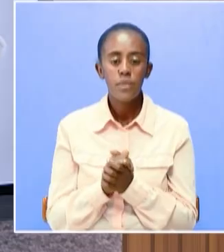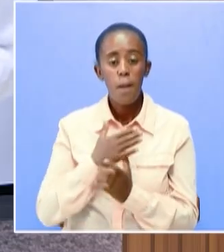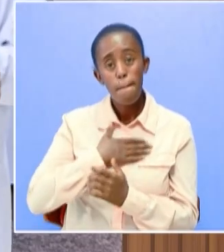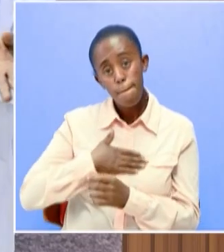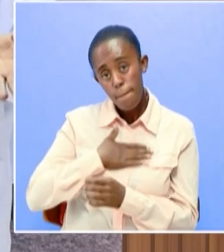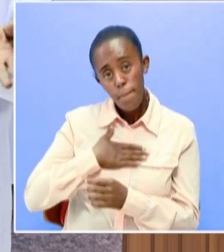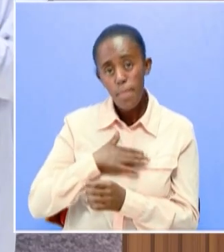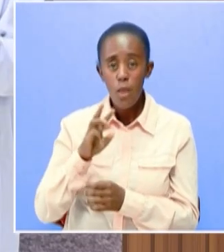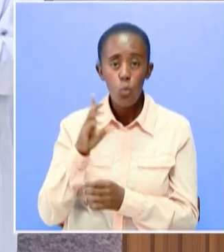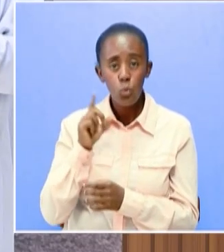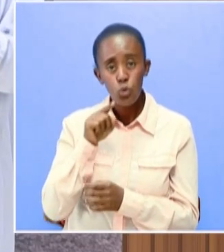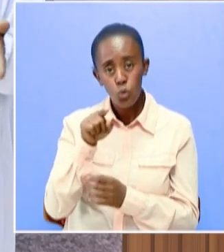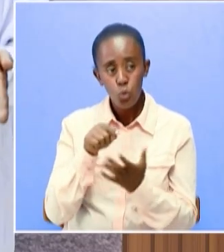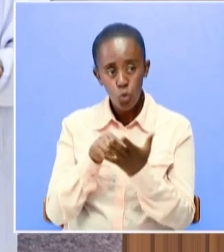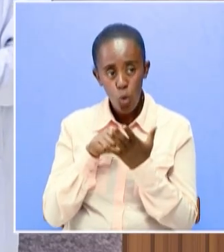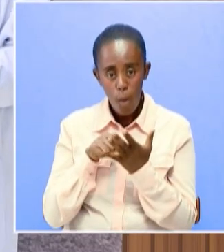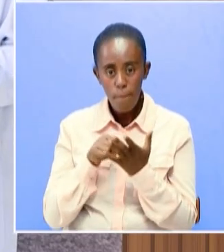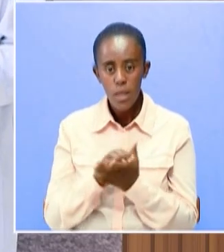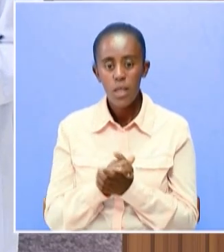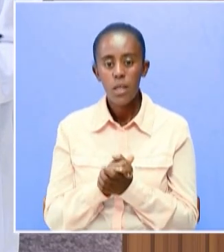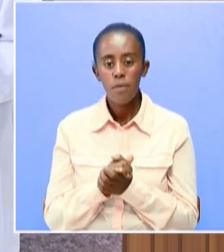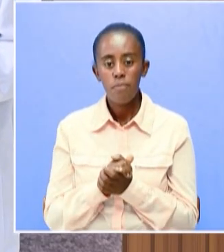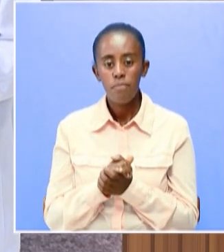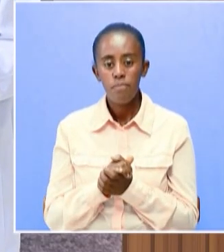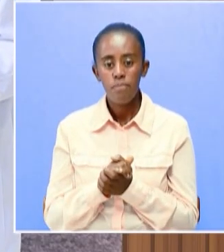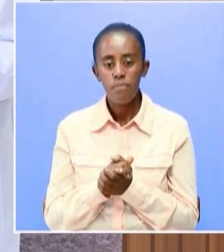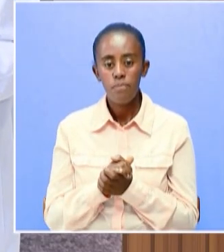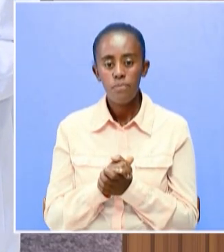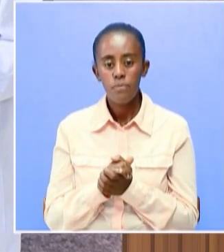Please, would you show me where?